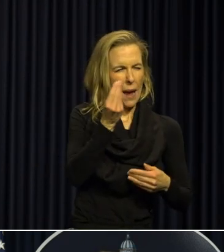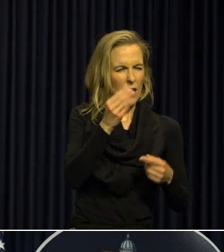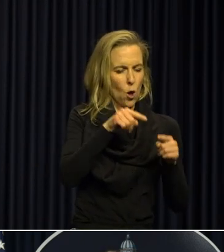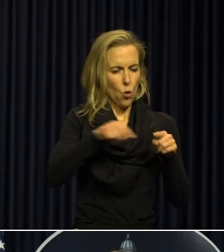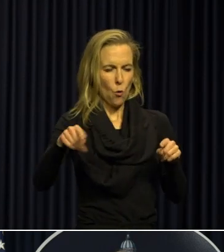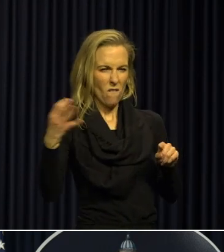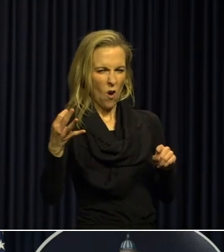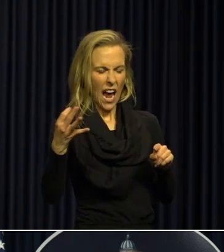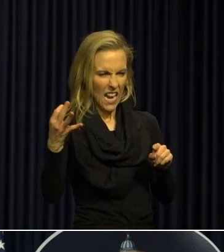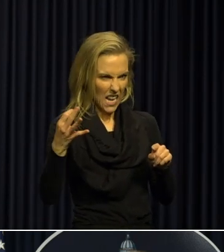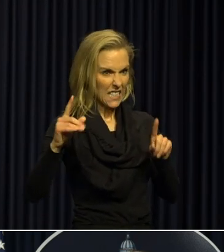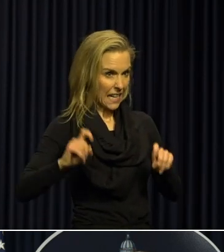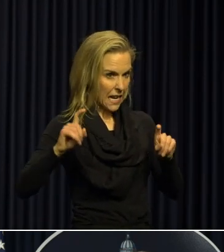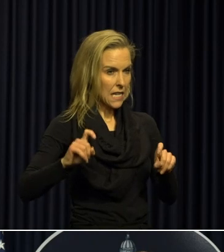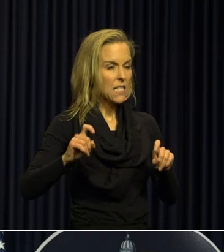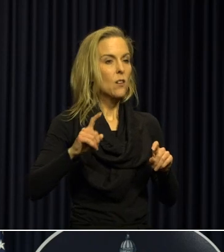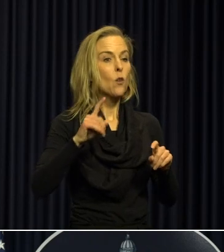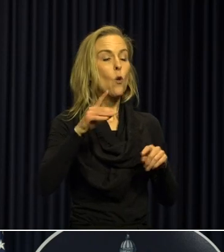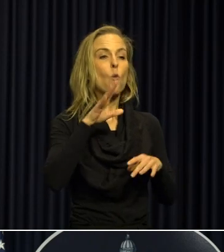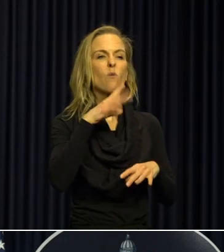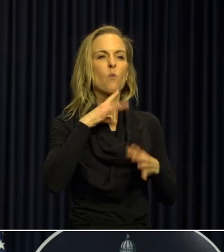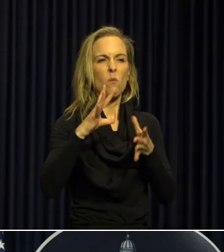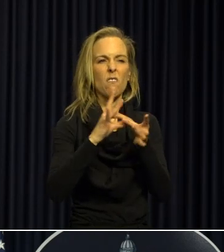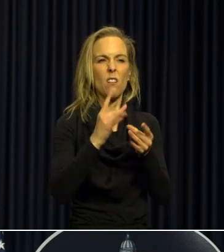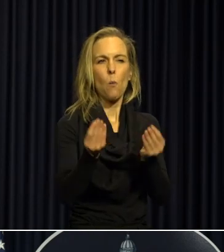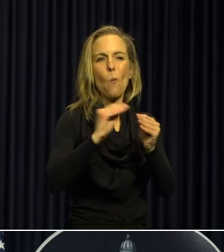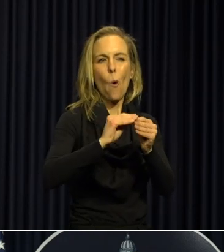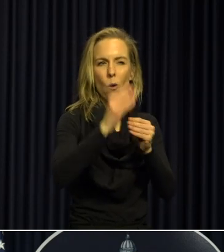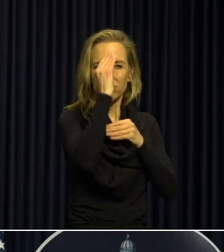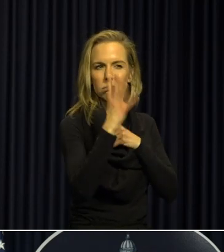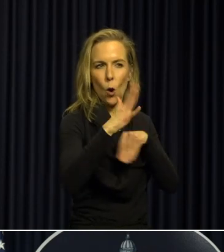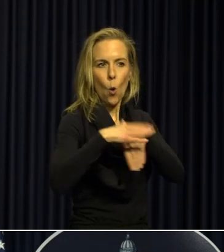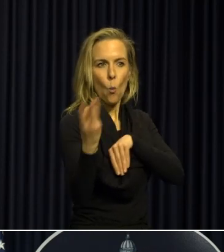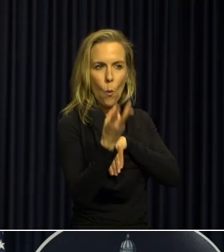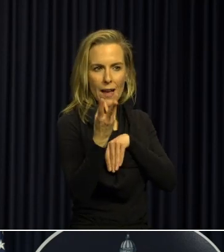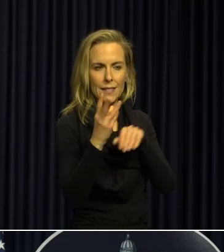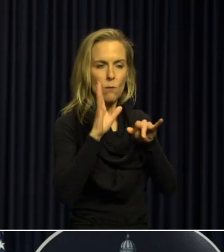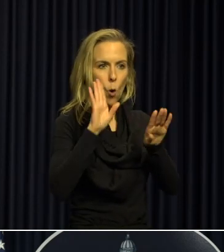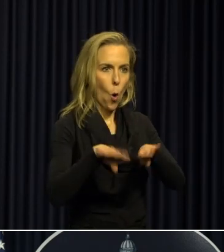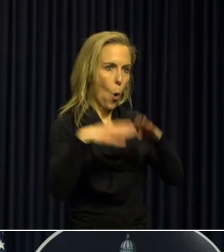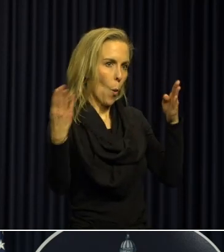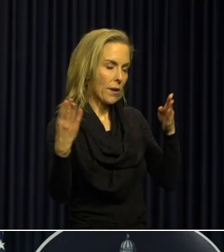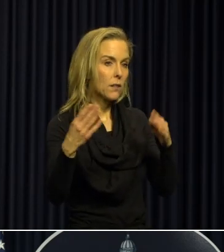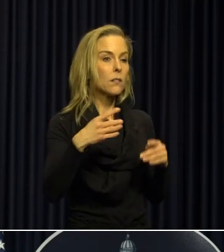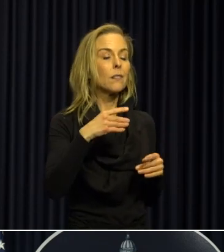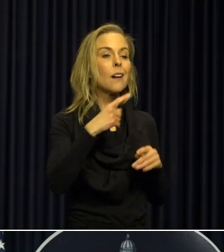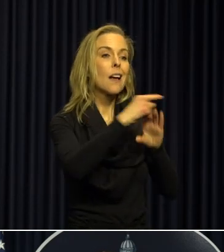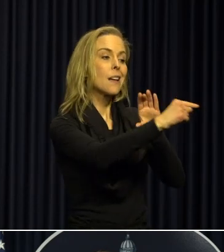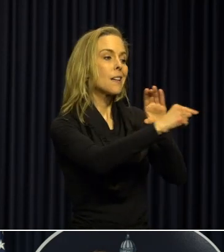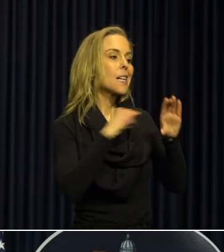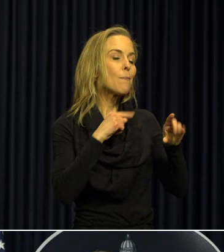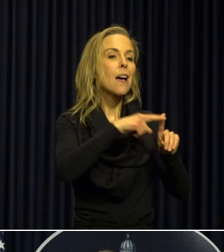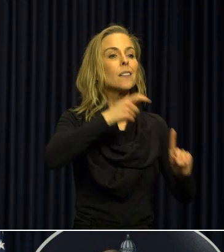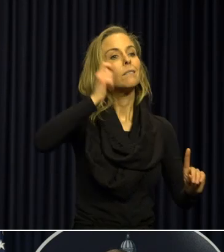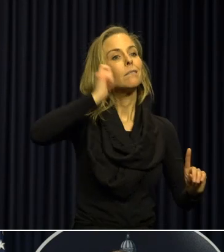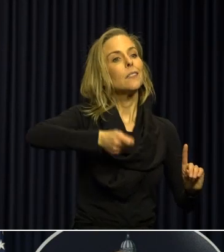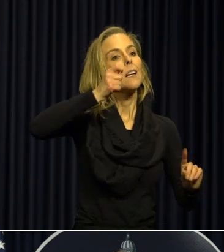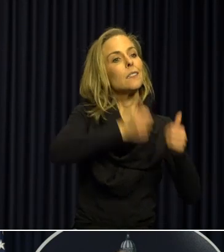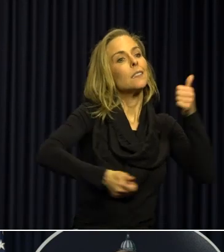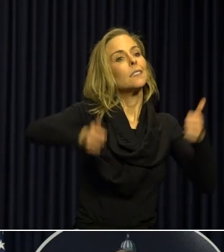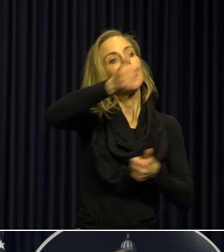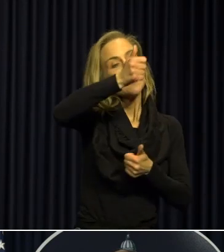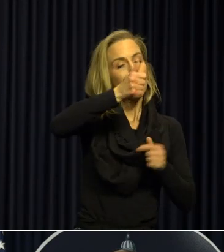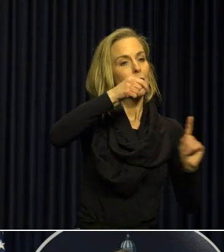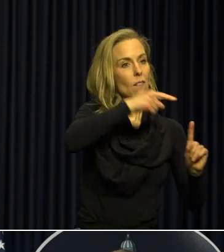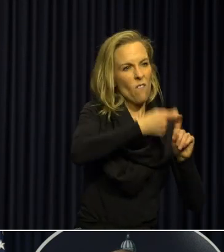about Wednesday when we open that up again. I got an email from the county judge executive in Bowling Green today. They